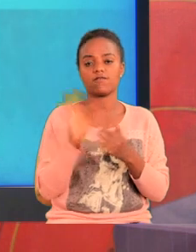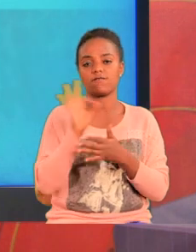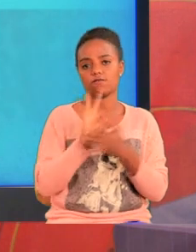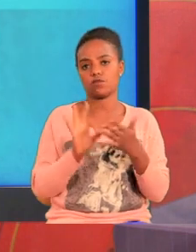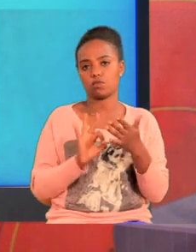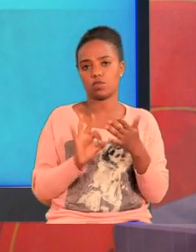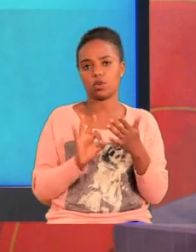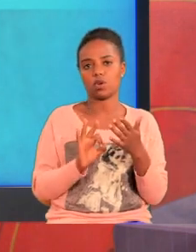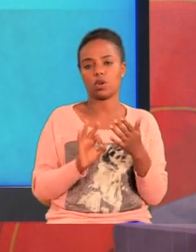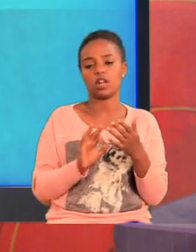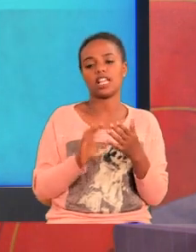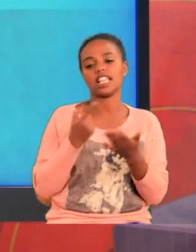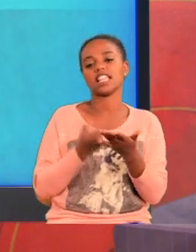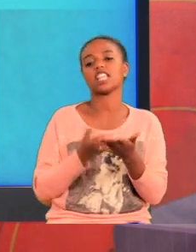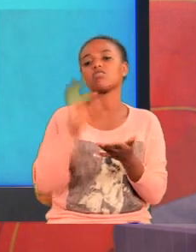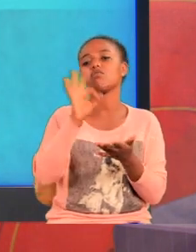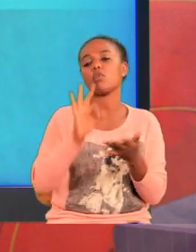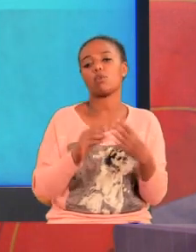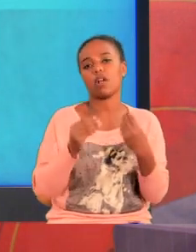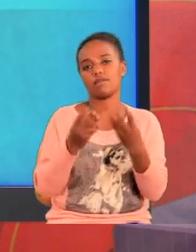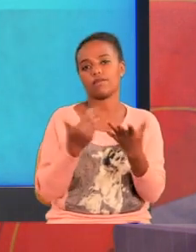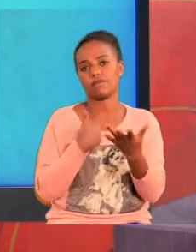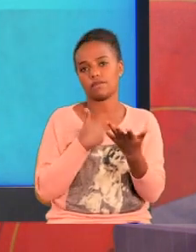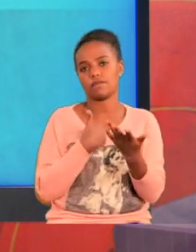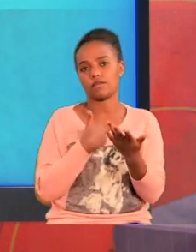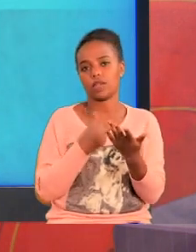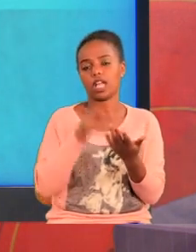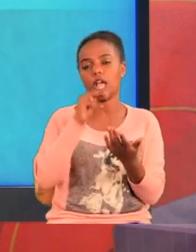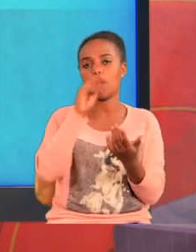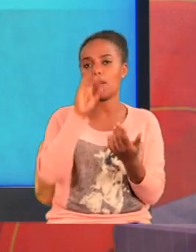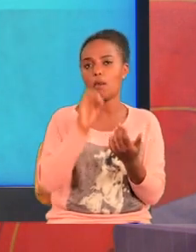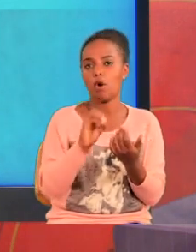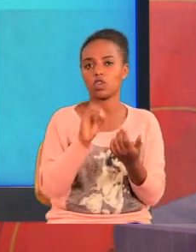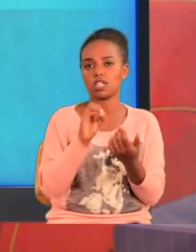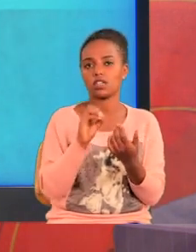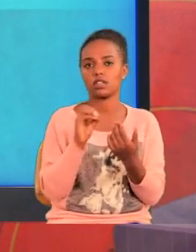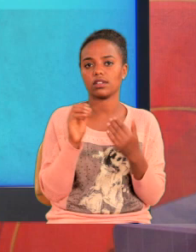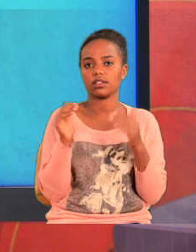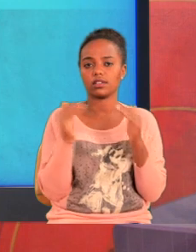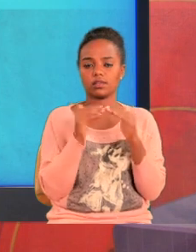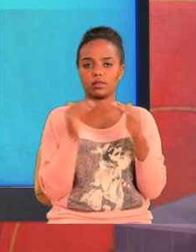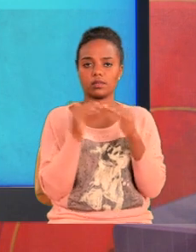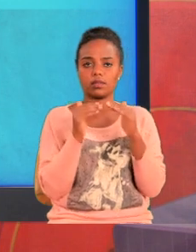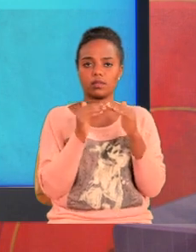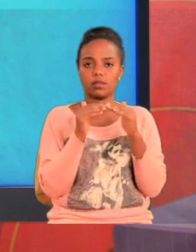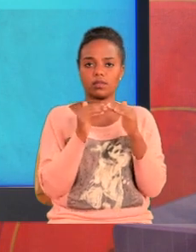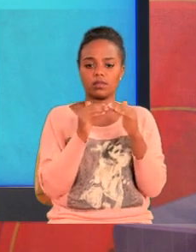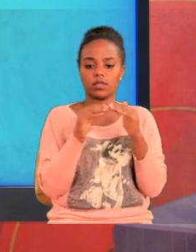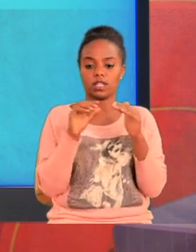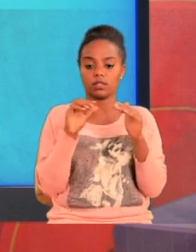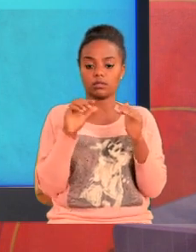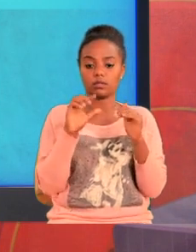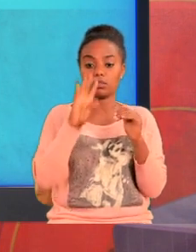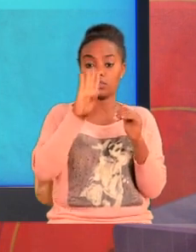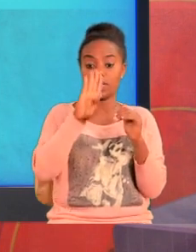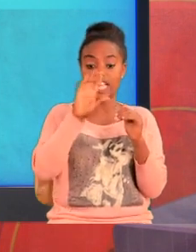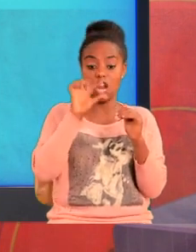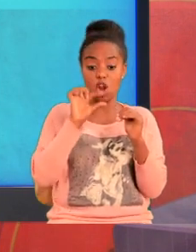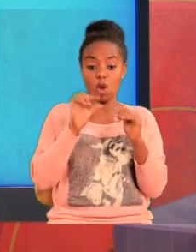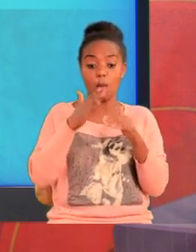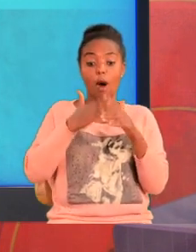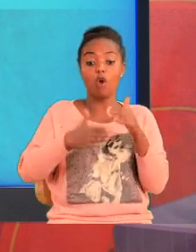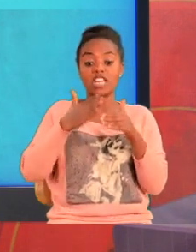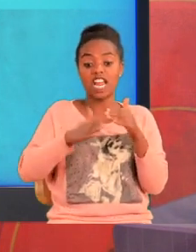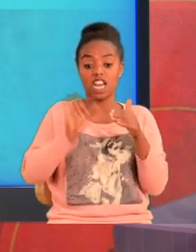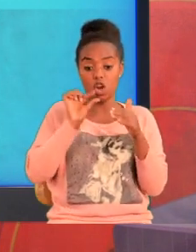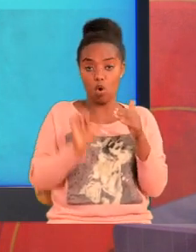by this formula. Mode, the lower class boundary plus